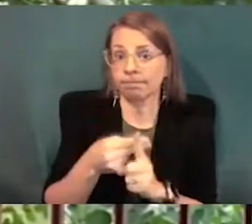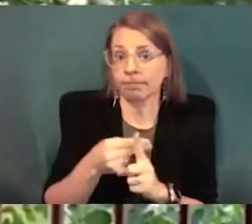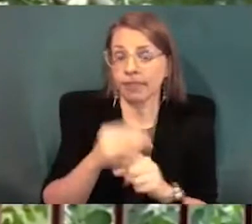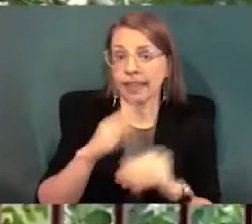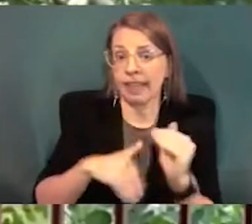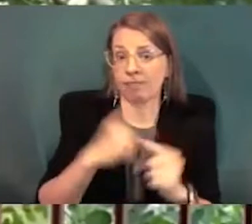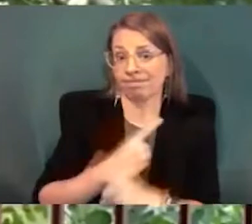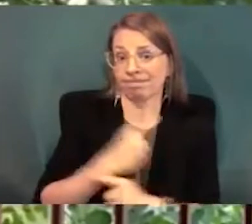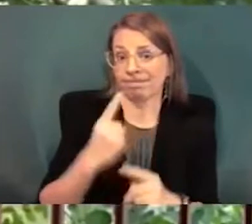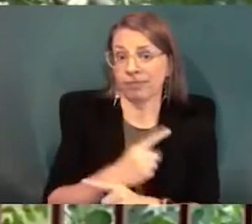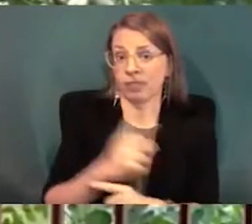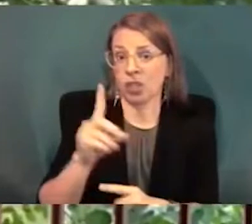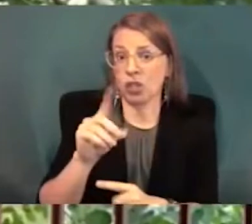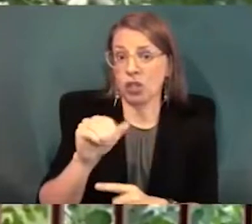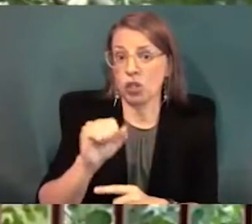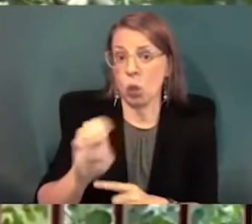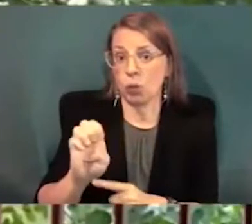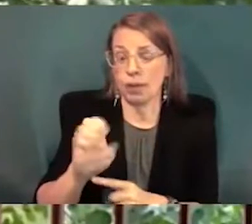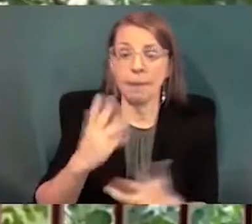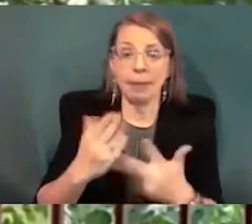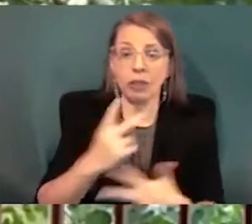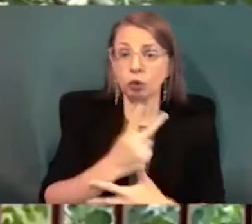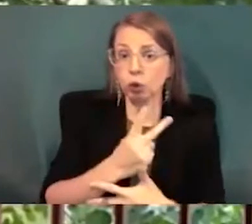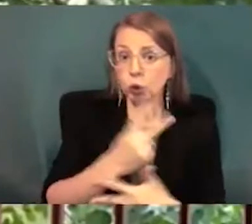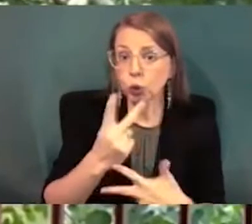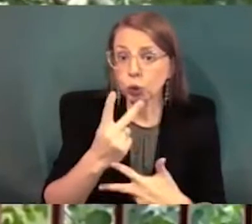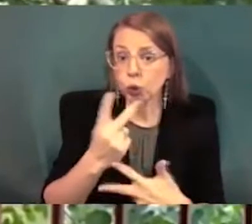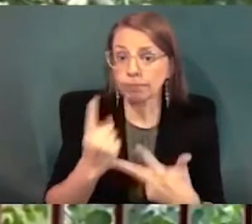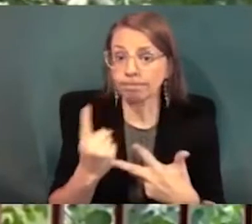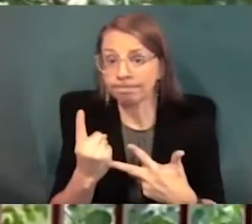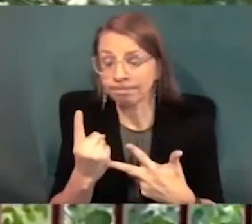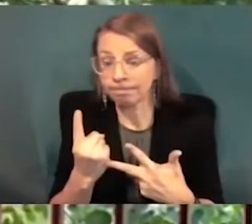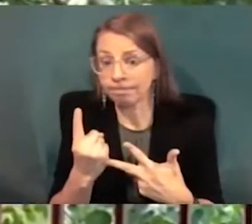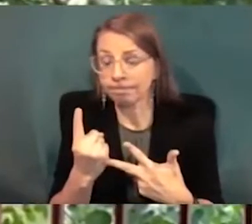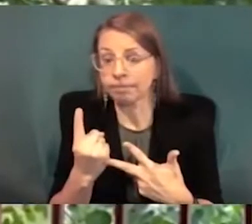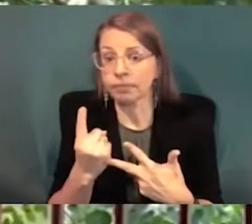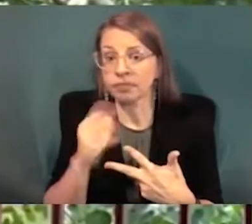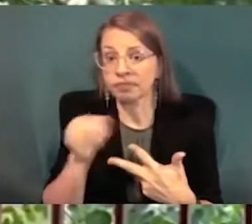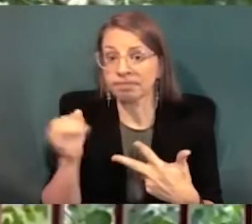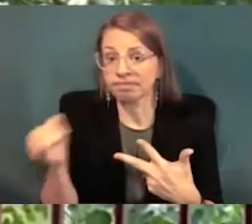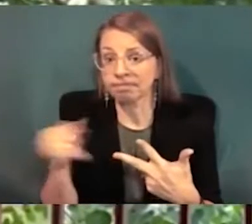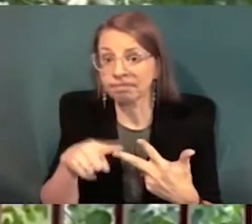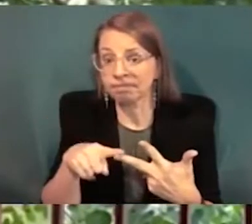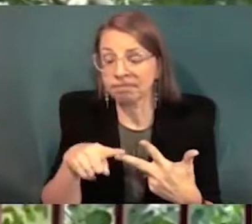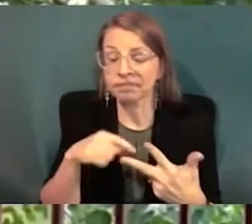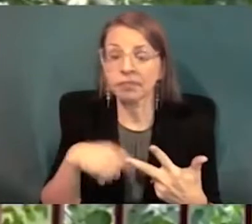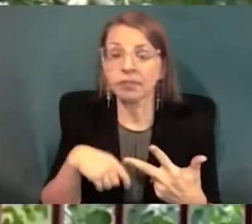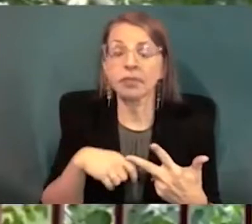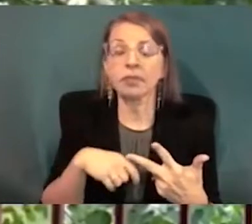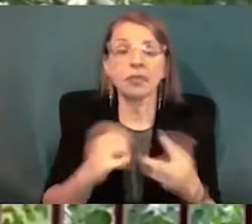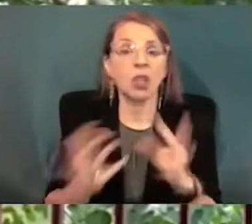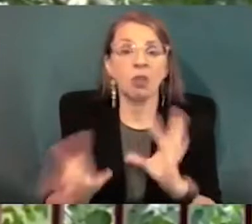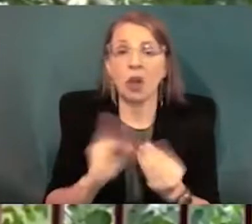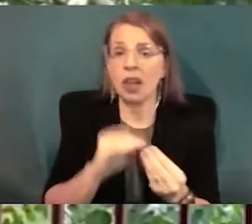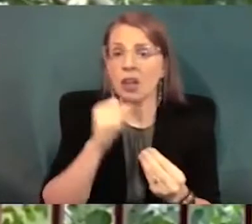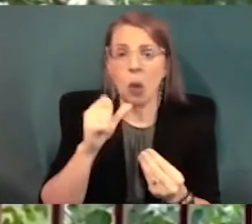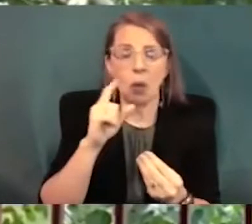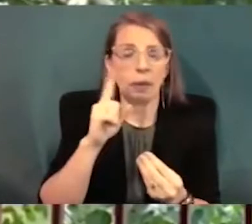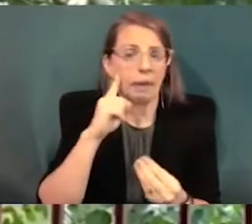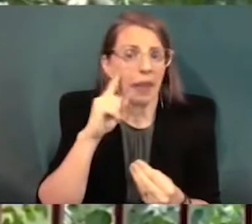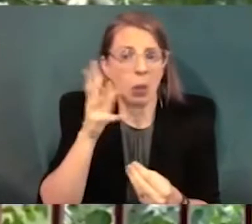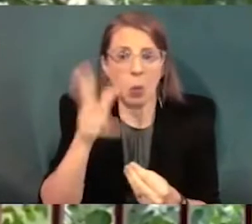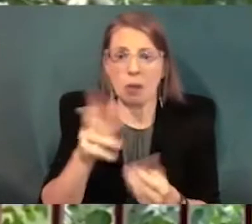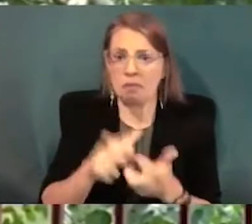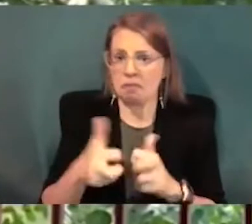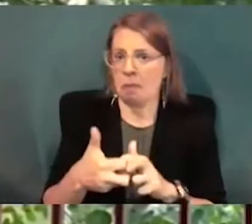dosing of vaccines, whether that's the 2 doses of Moderna or Pfizer or the 1 dose of Johnson & Johnson. Overall, I don't believe there's going to be a problem